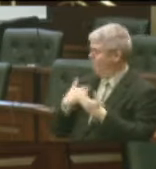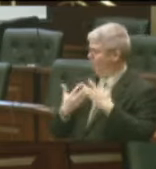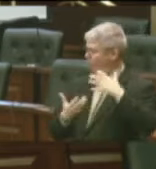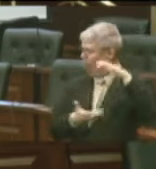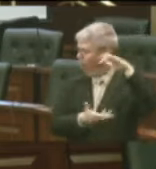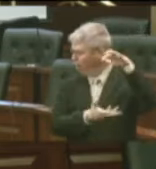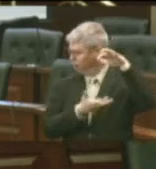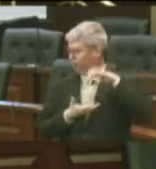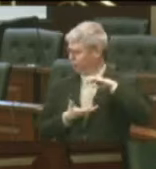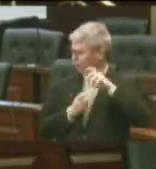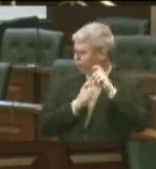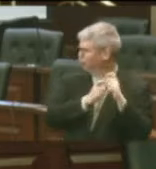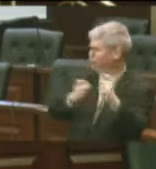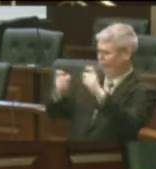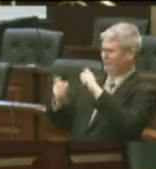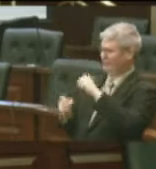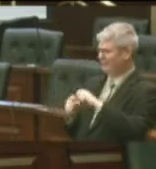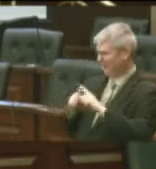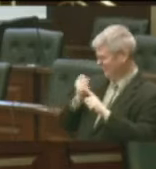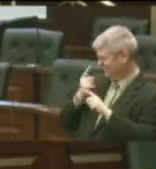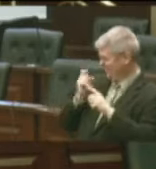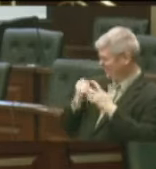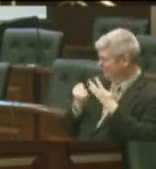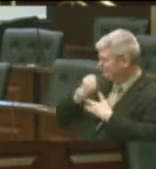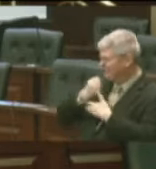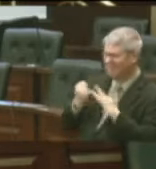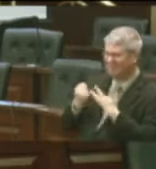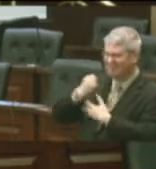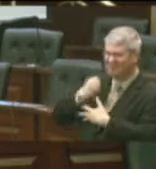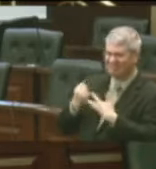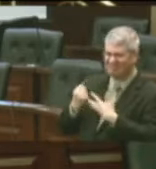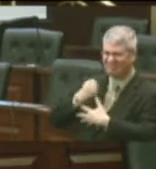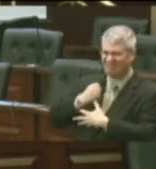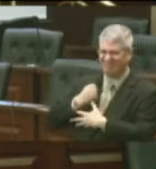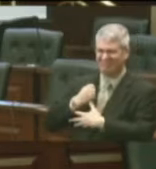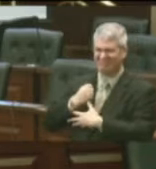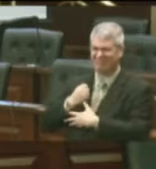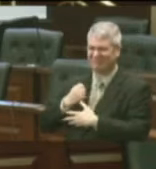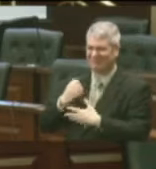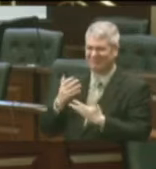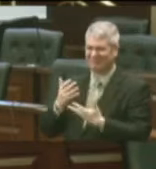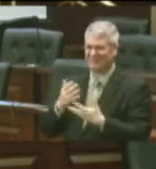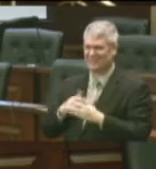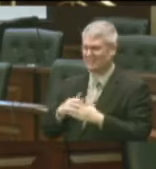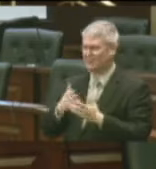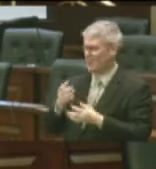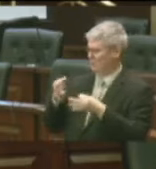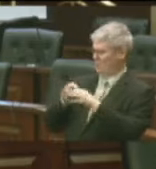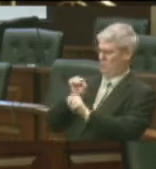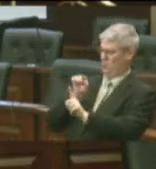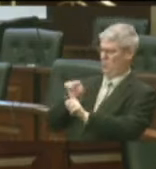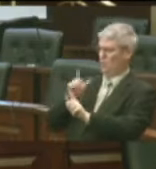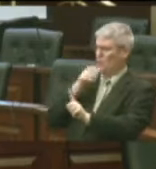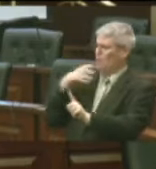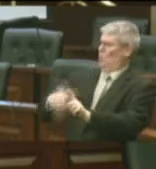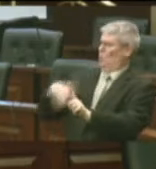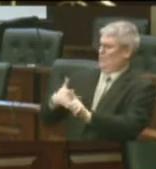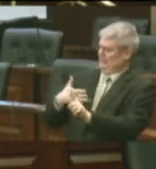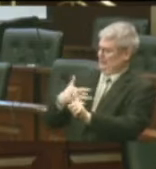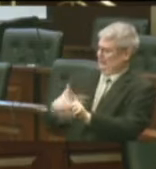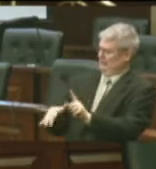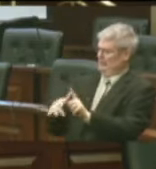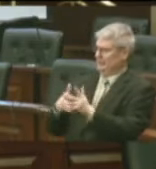our most vulnerable families who maybe have not had reliable access to internet, have not been able to